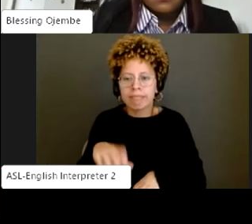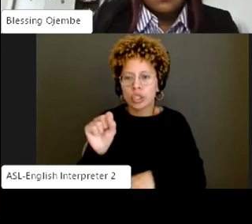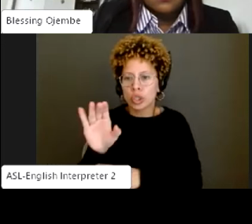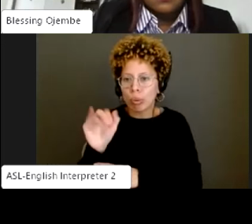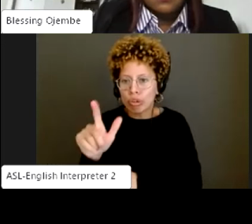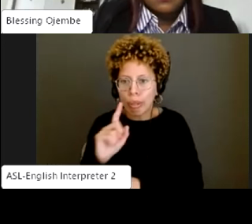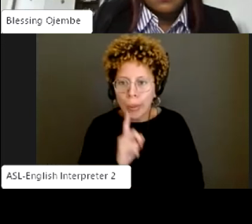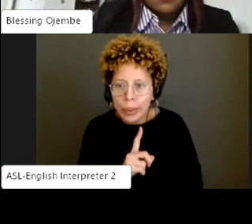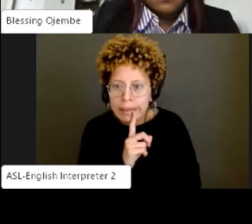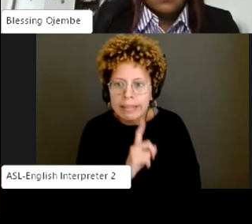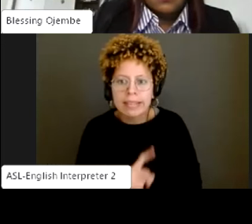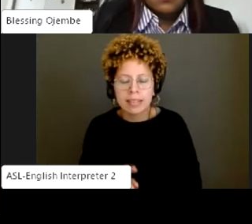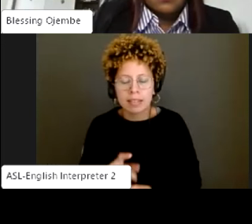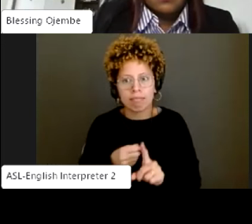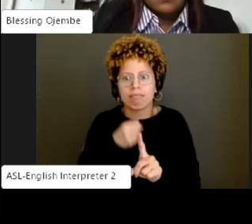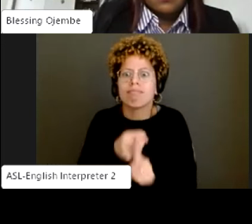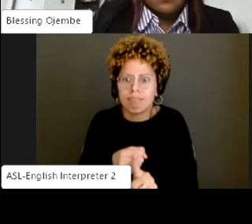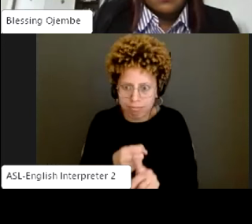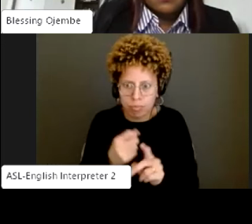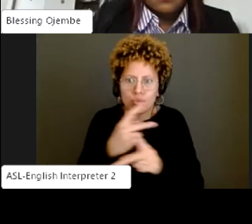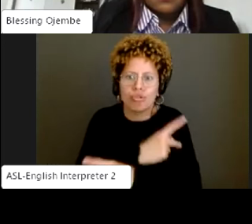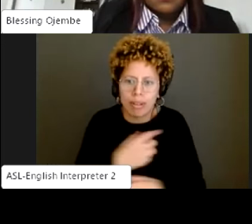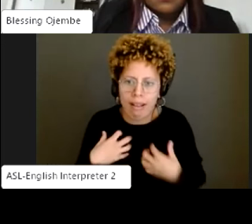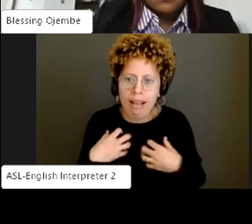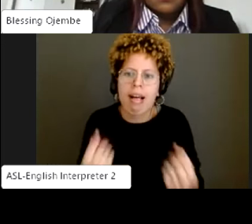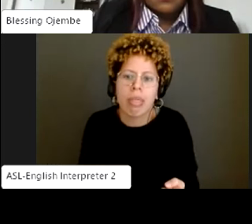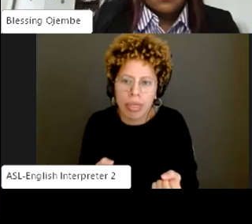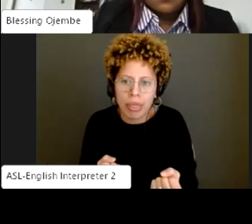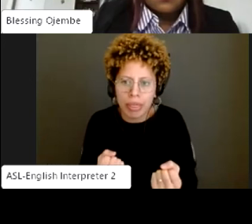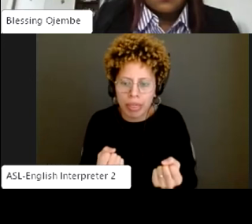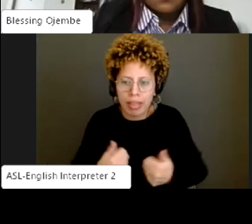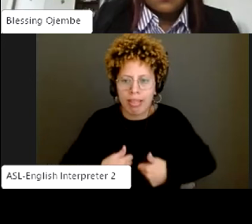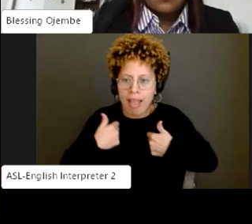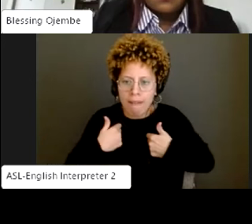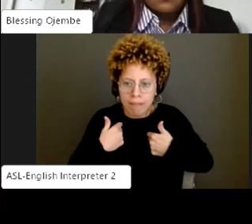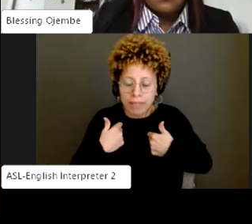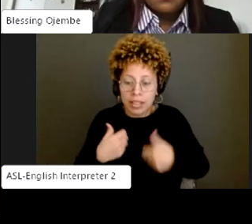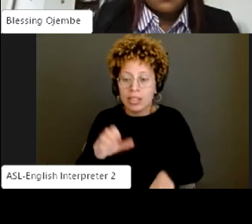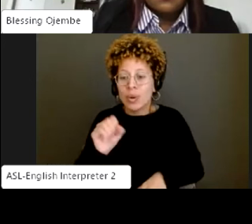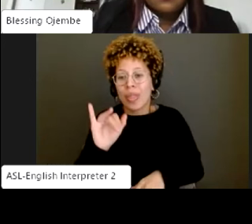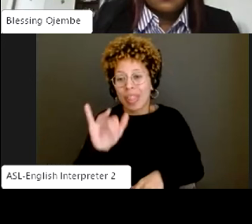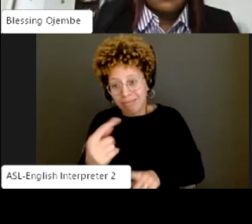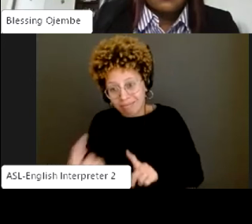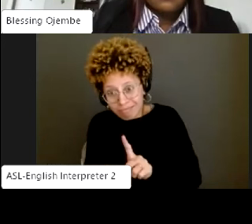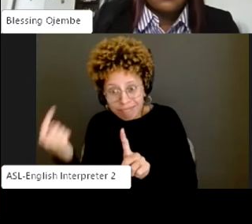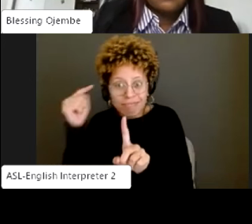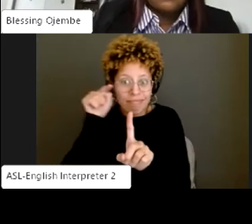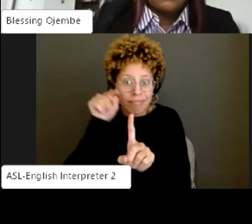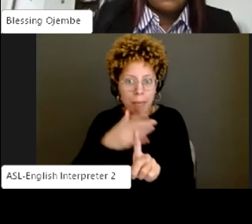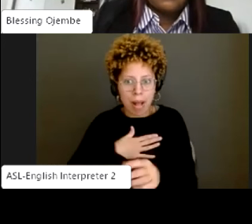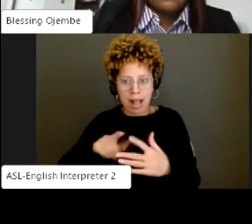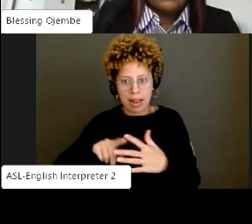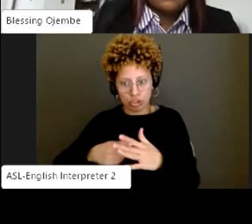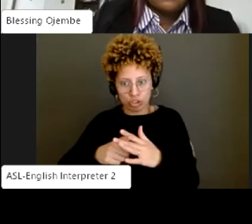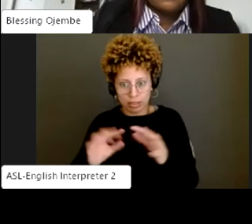big implication for health and well-being of Black older adults. This comes down to that initial statement I made that